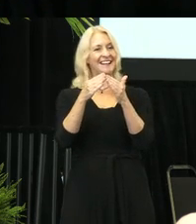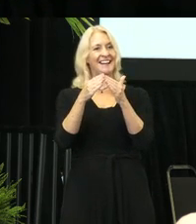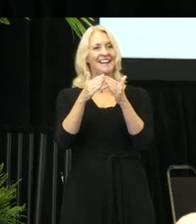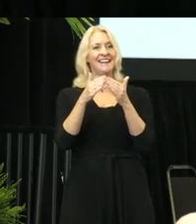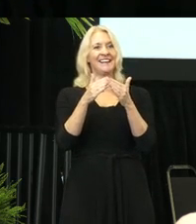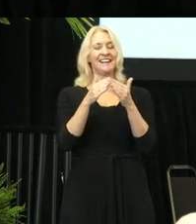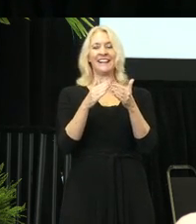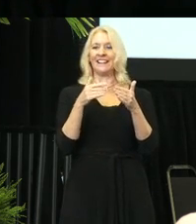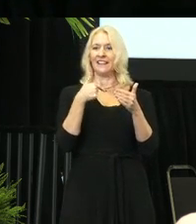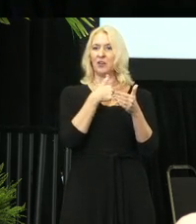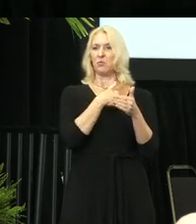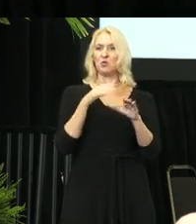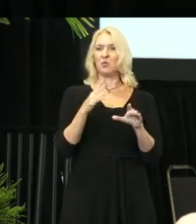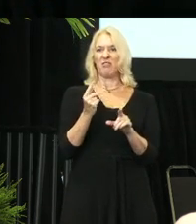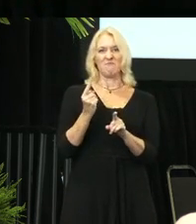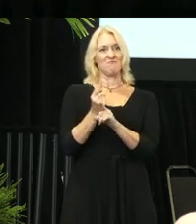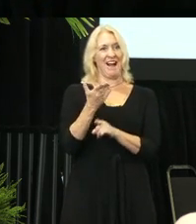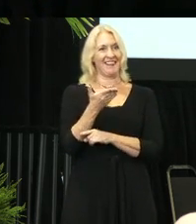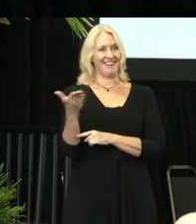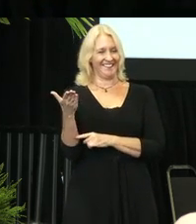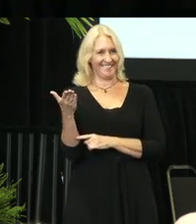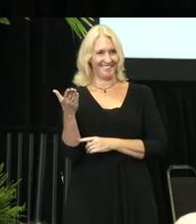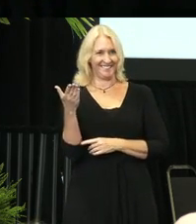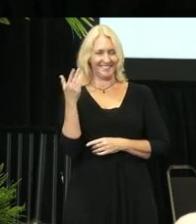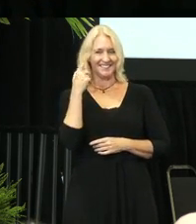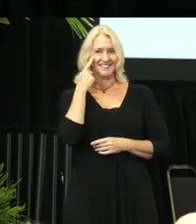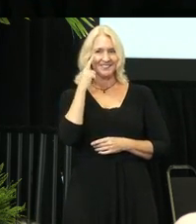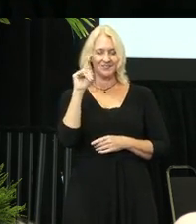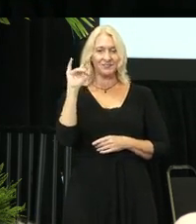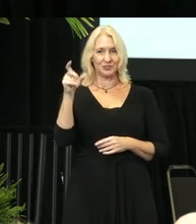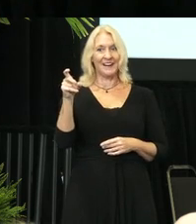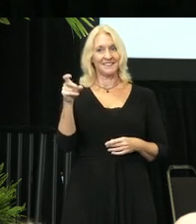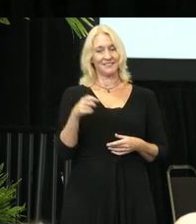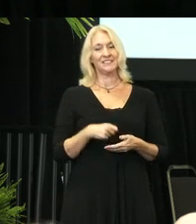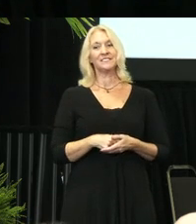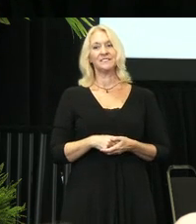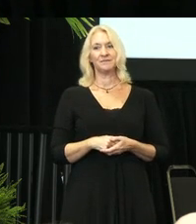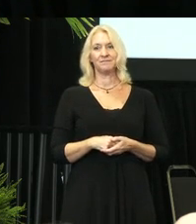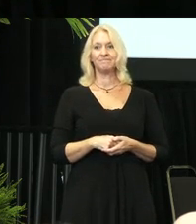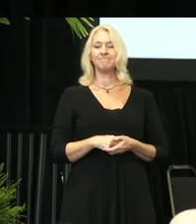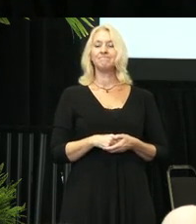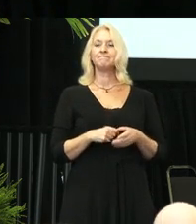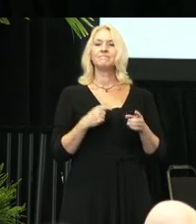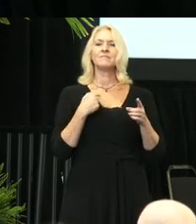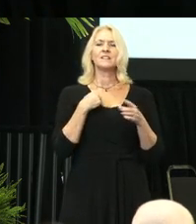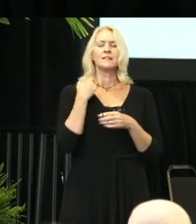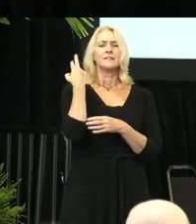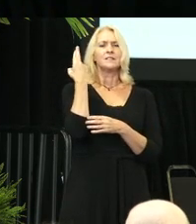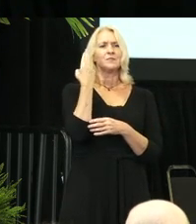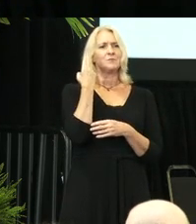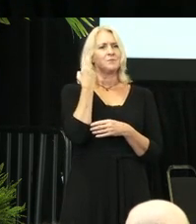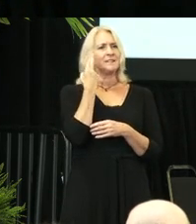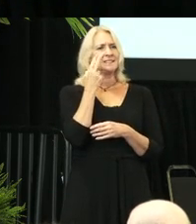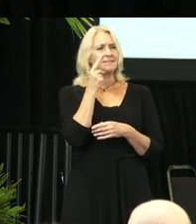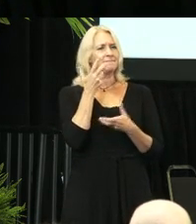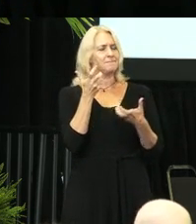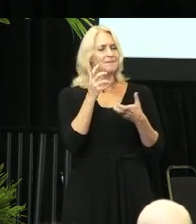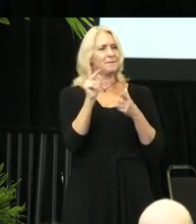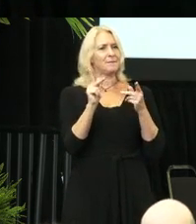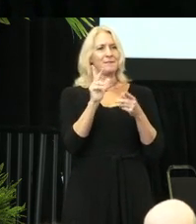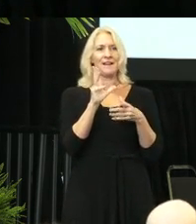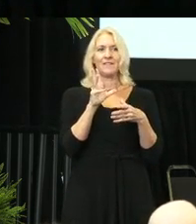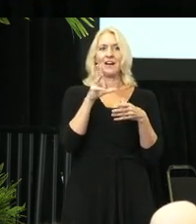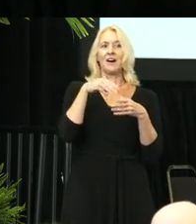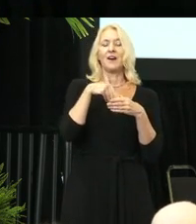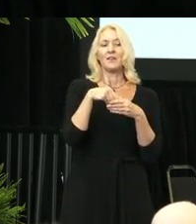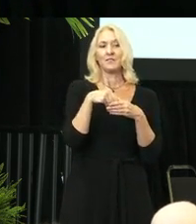what is right in our city. The foundation for engagement at FSCJ has been